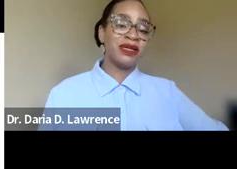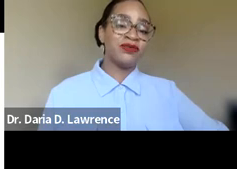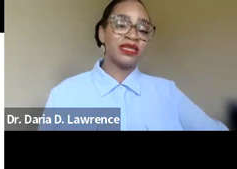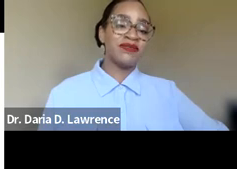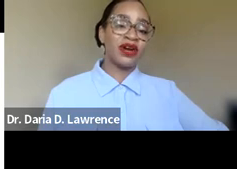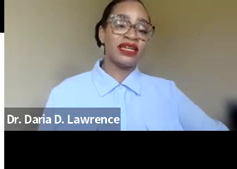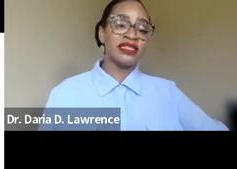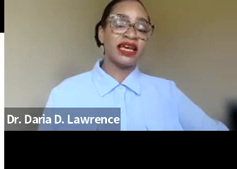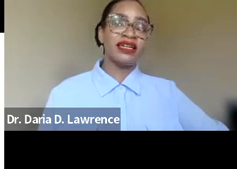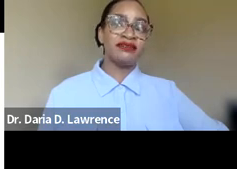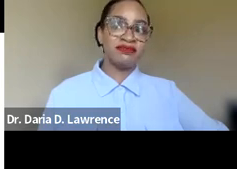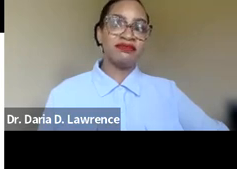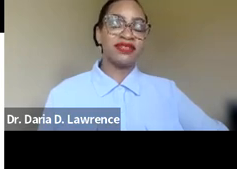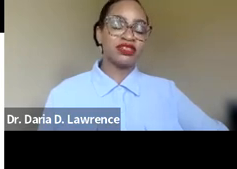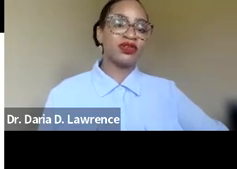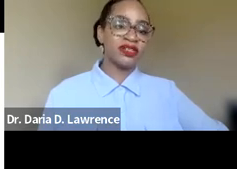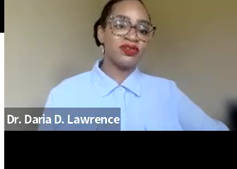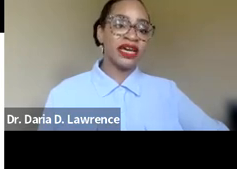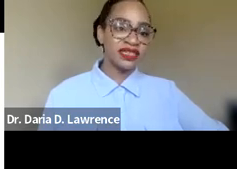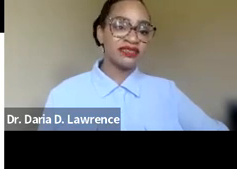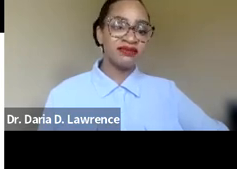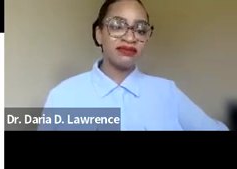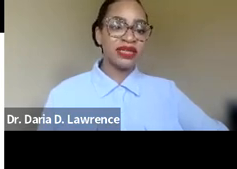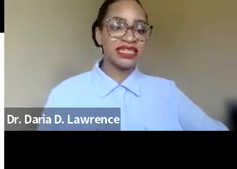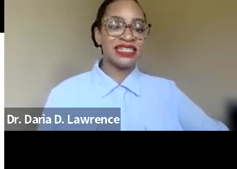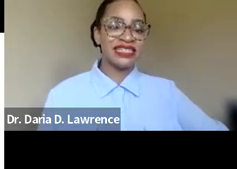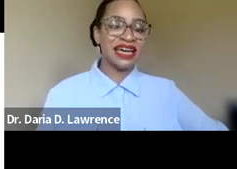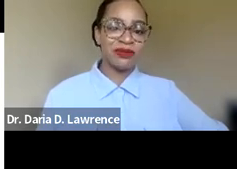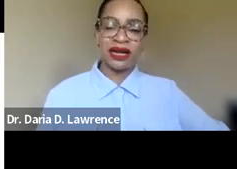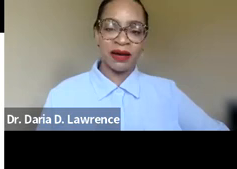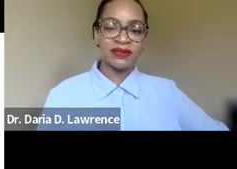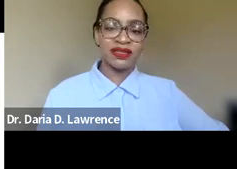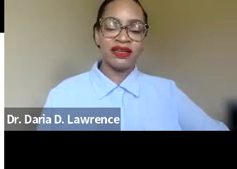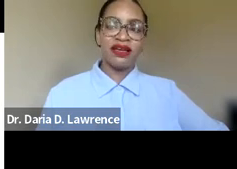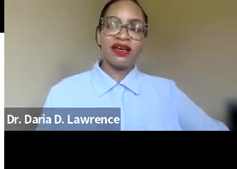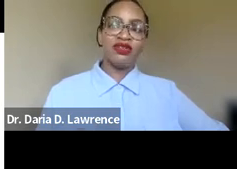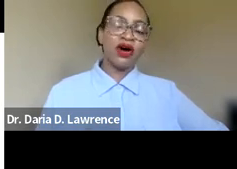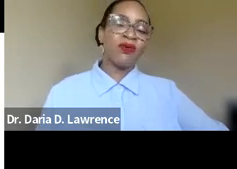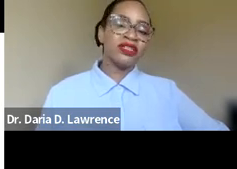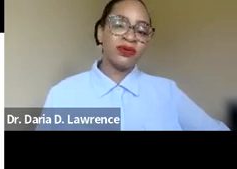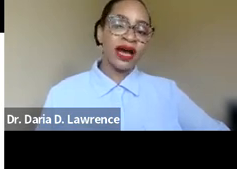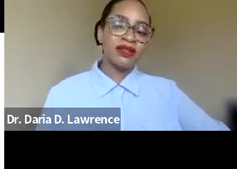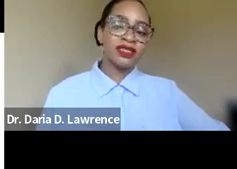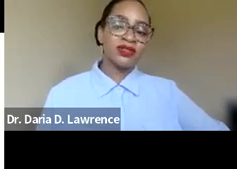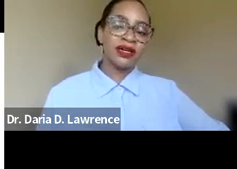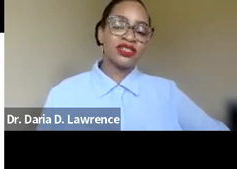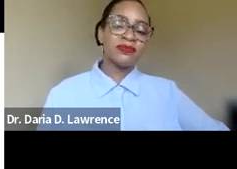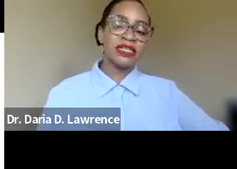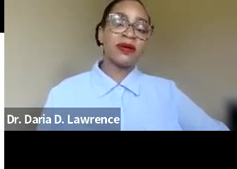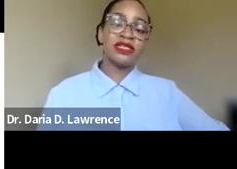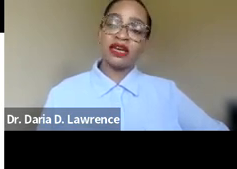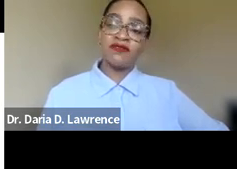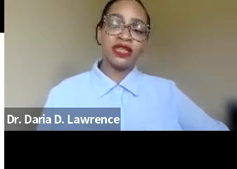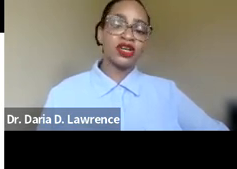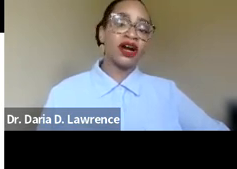that IEP from the 7th grade and said, Dr. Lawrence, you nailed it, because this is exactly what happened. You don't want to be right in those situations, but it's